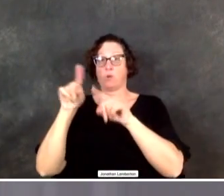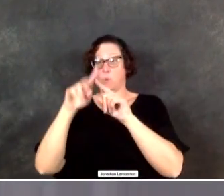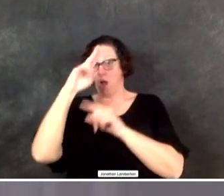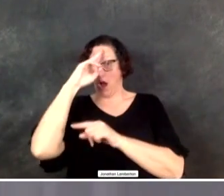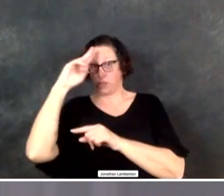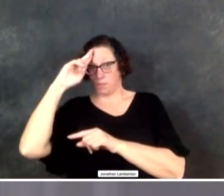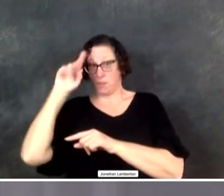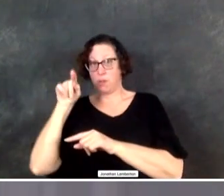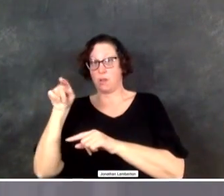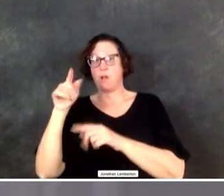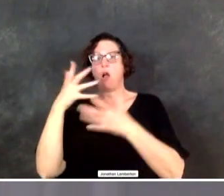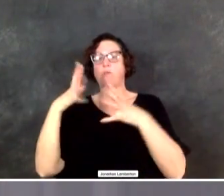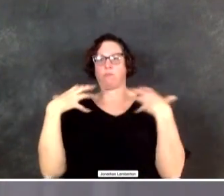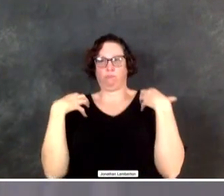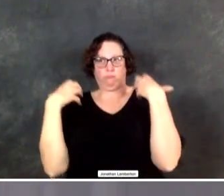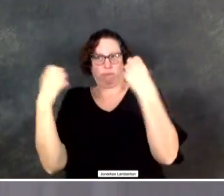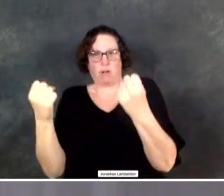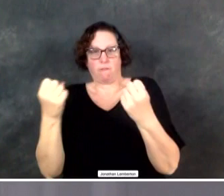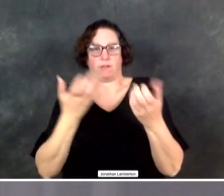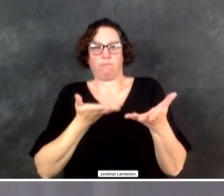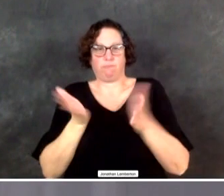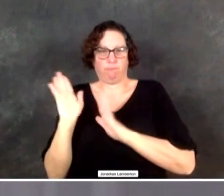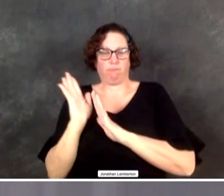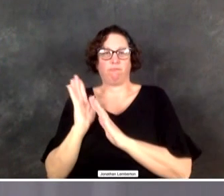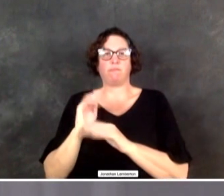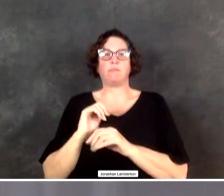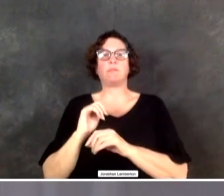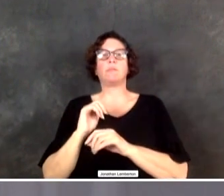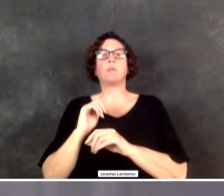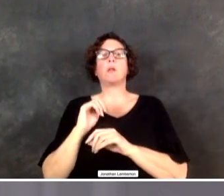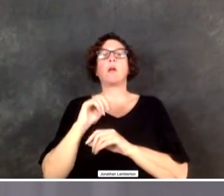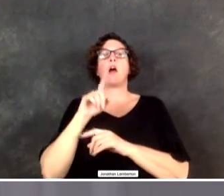are in isolation, a space that we created